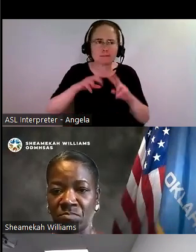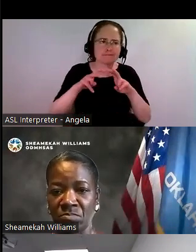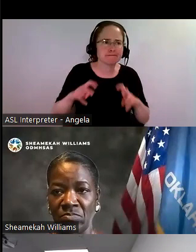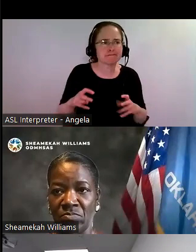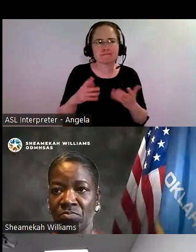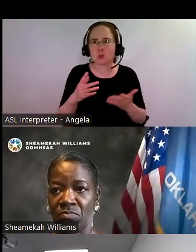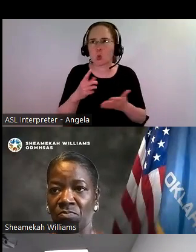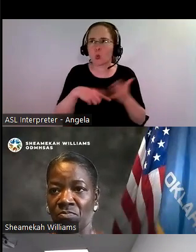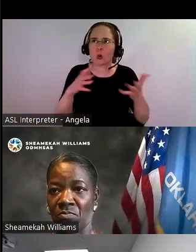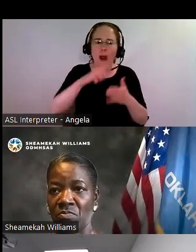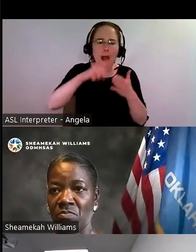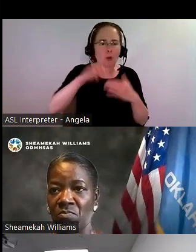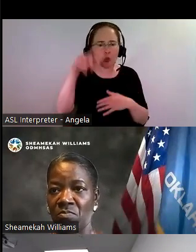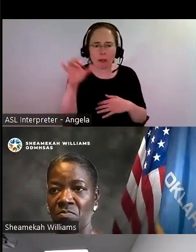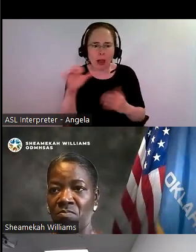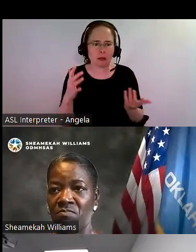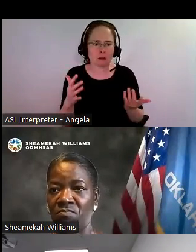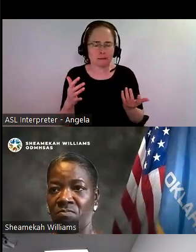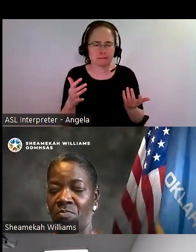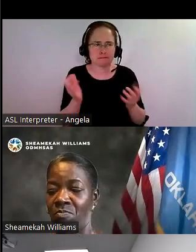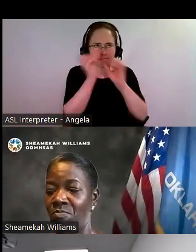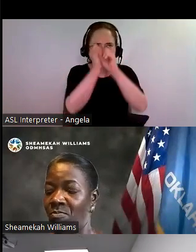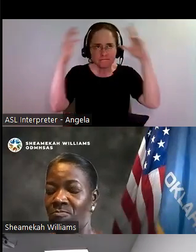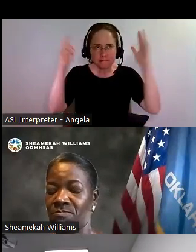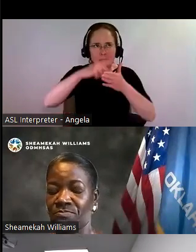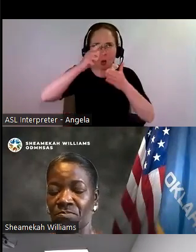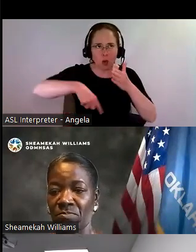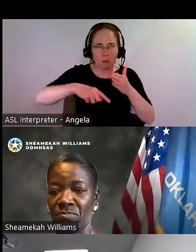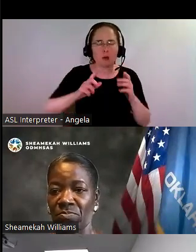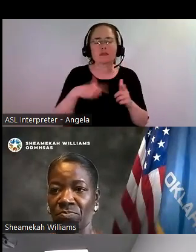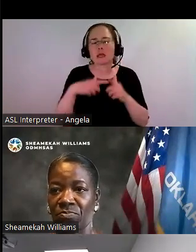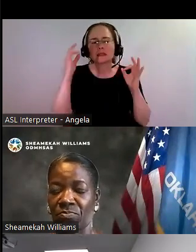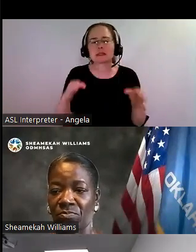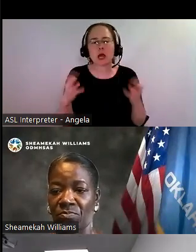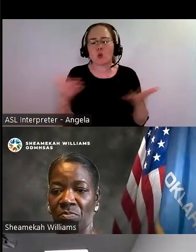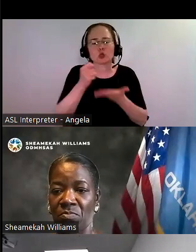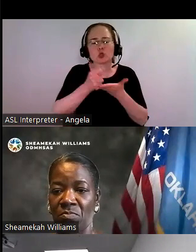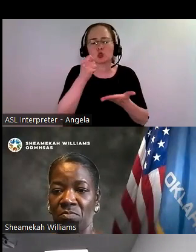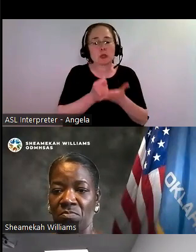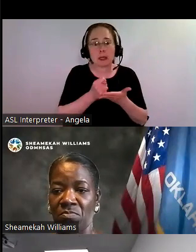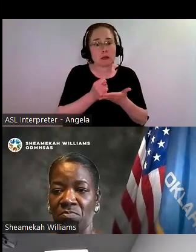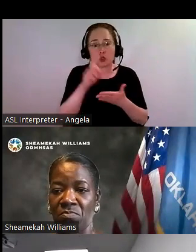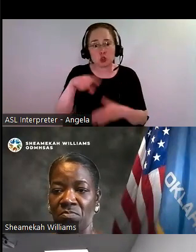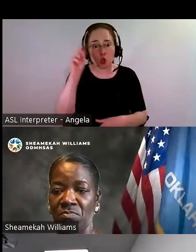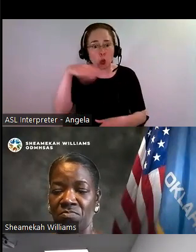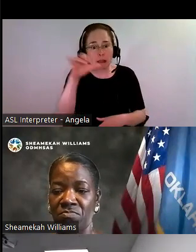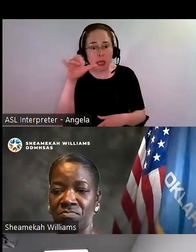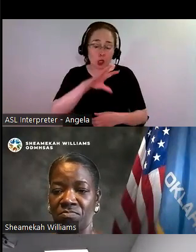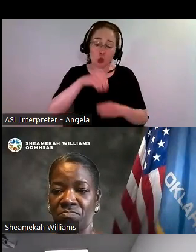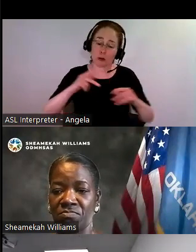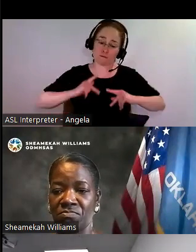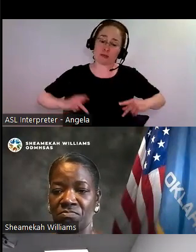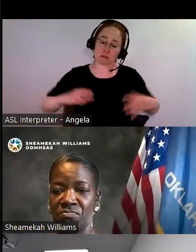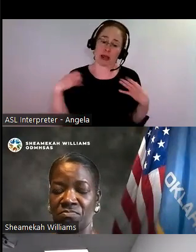want the outcome to be? We start with the outcome in mind, and then we decide what the treatment needs to be to get that outcome, including physical health